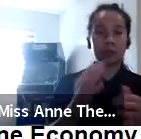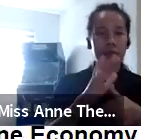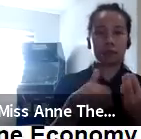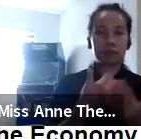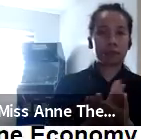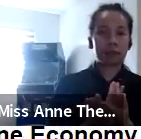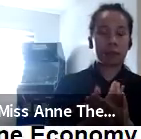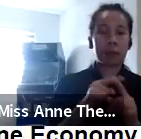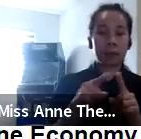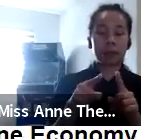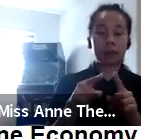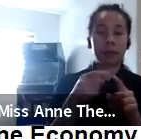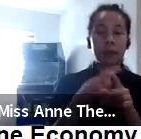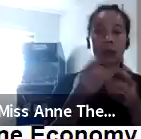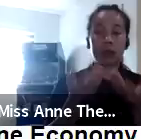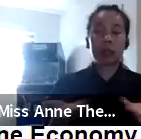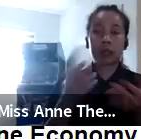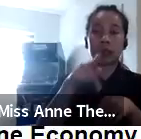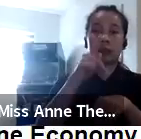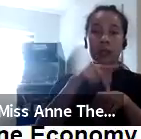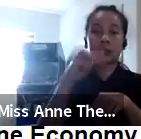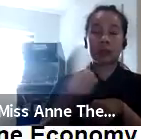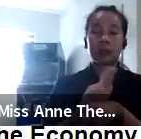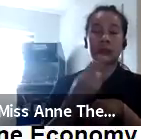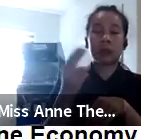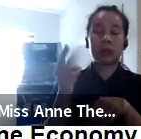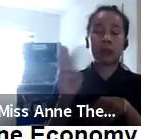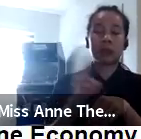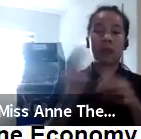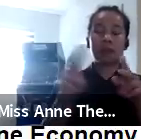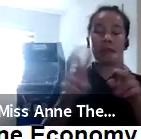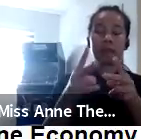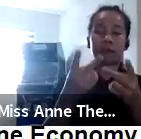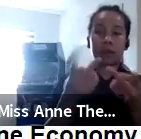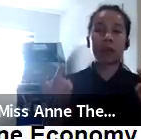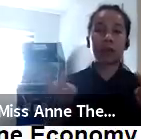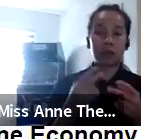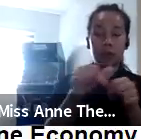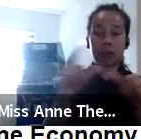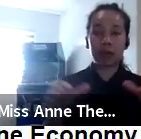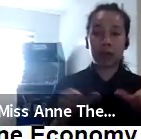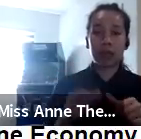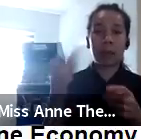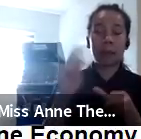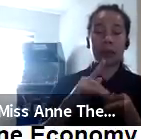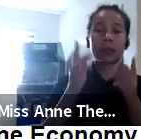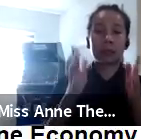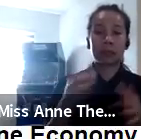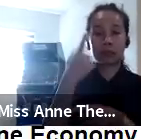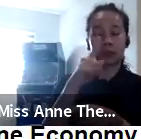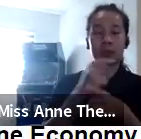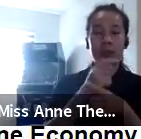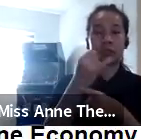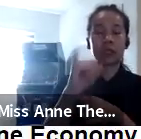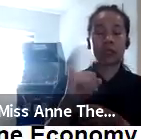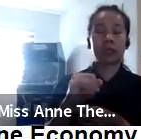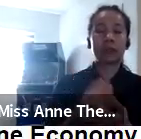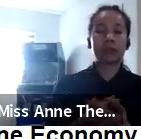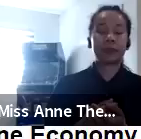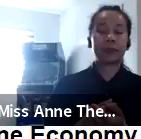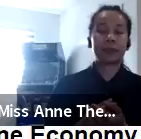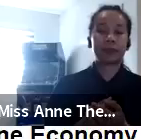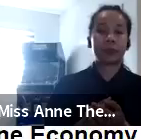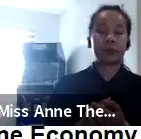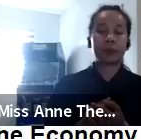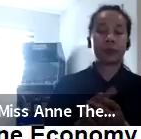in the Philippines, we provide the venue, we provide the participants for the training. And the